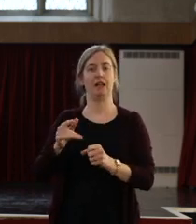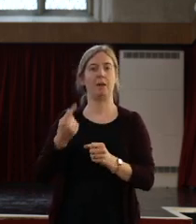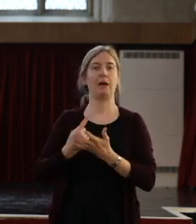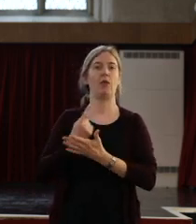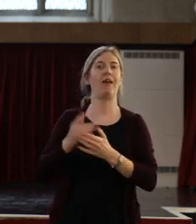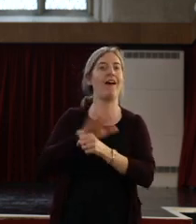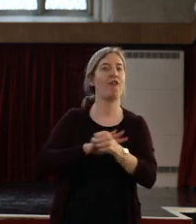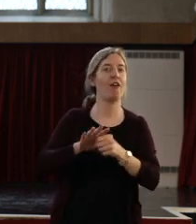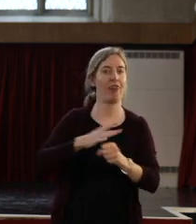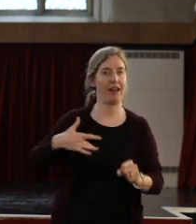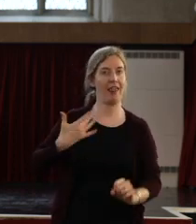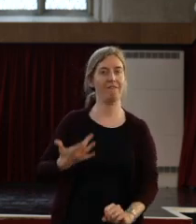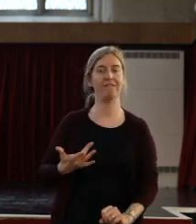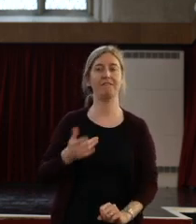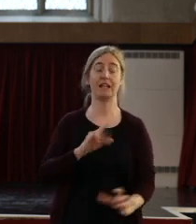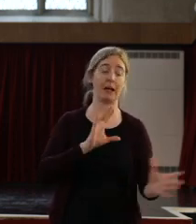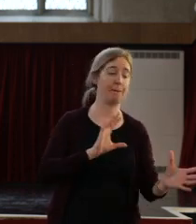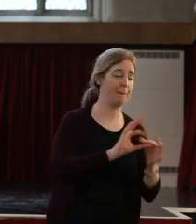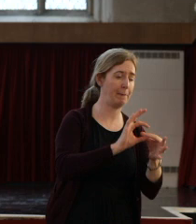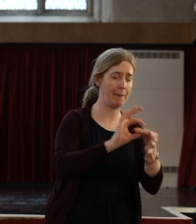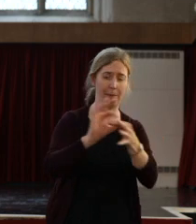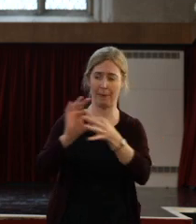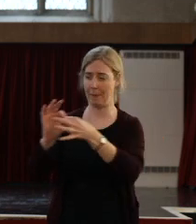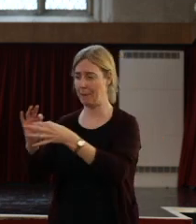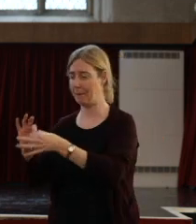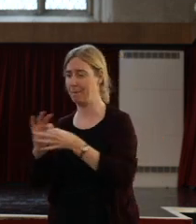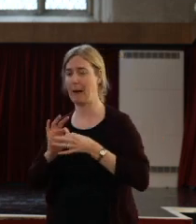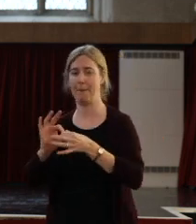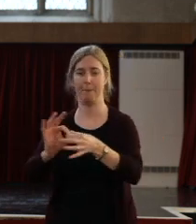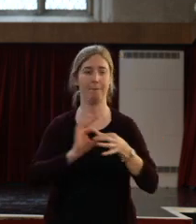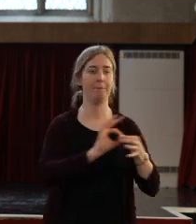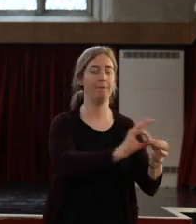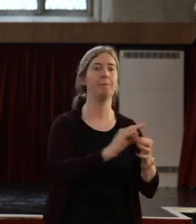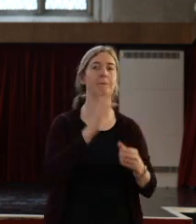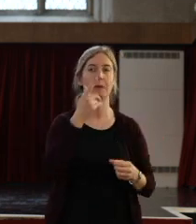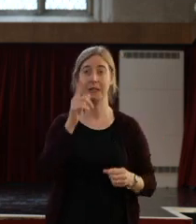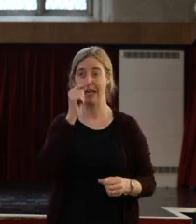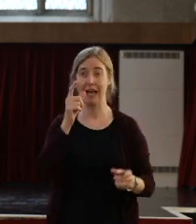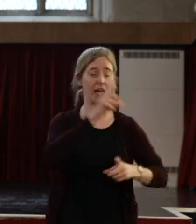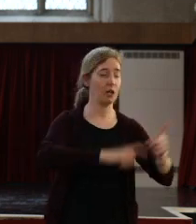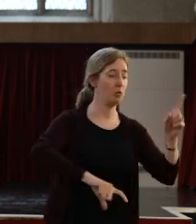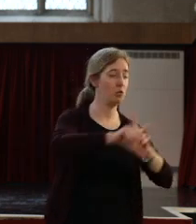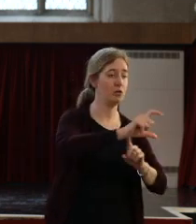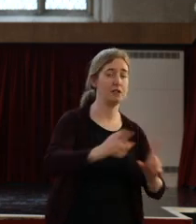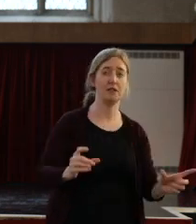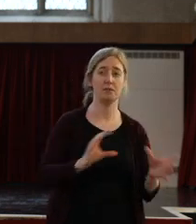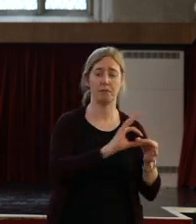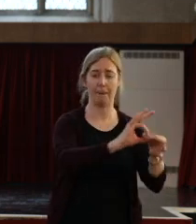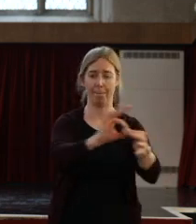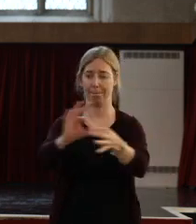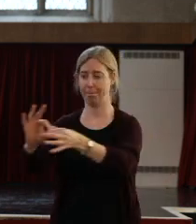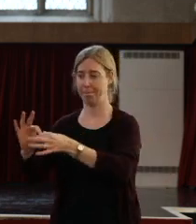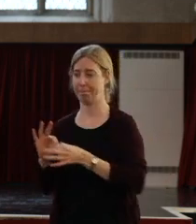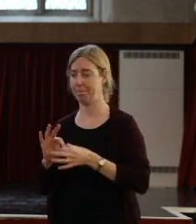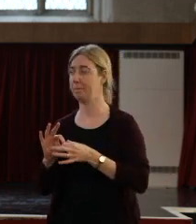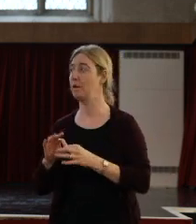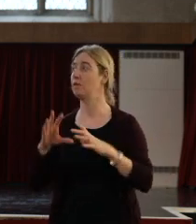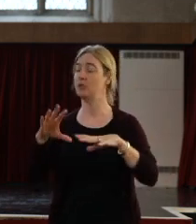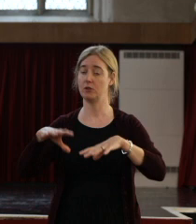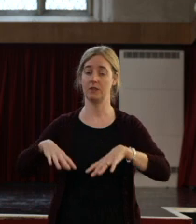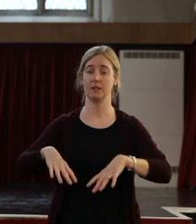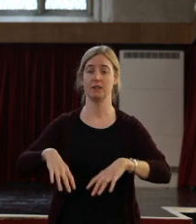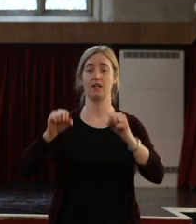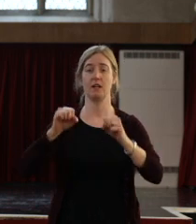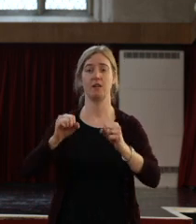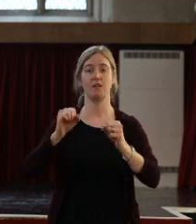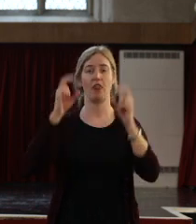build connections within and between people and their communities. By running this festival at the beginning of the year, by looking at the theme